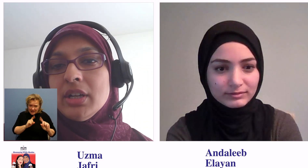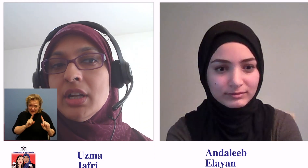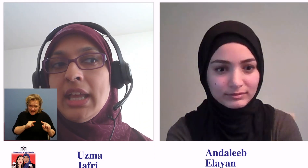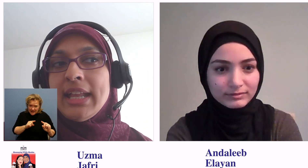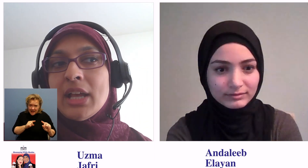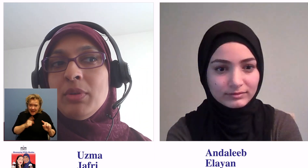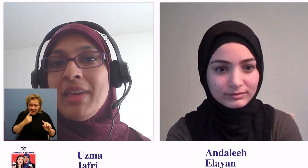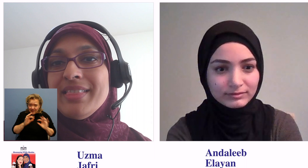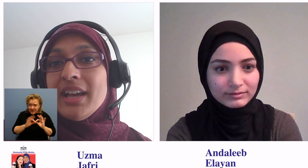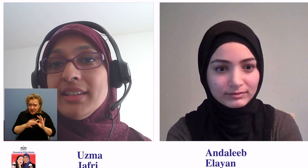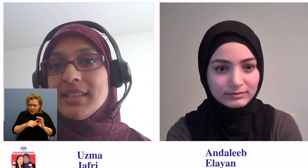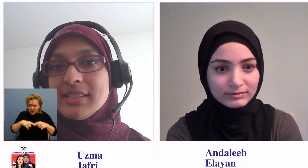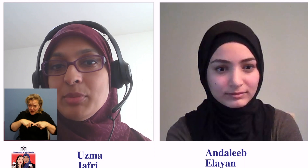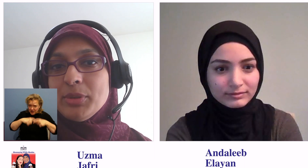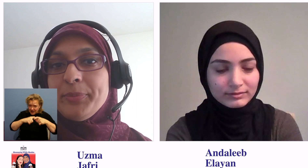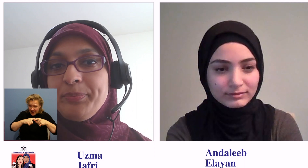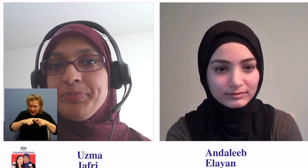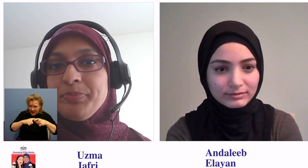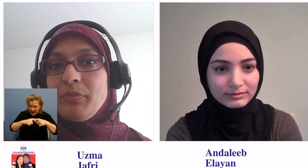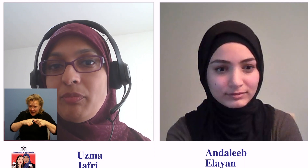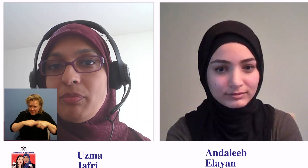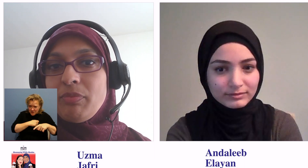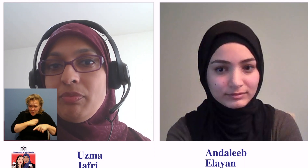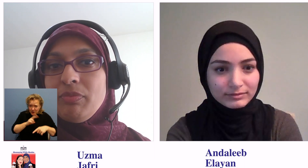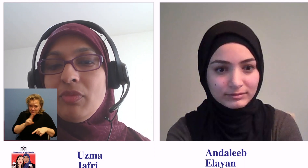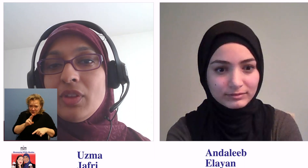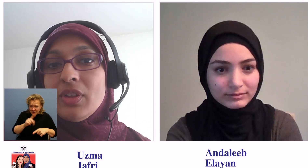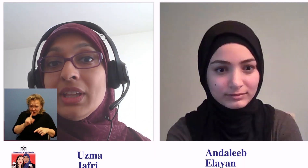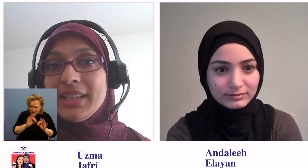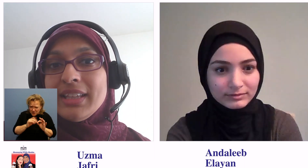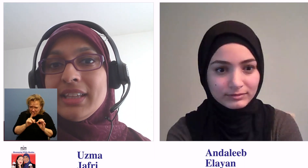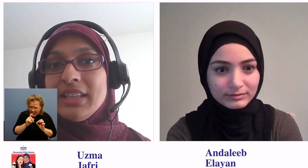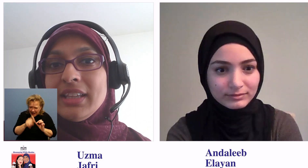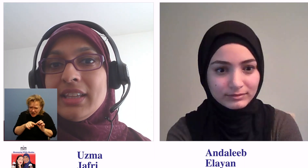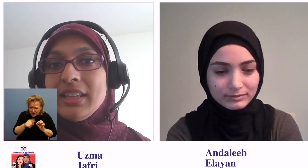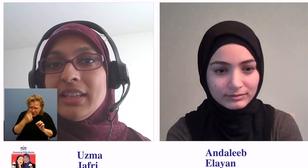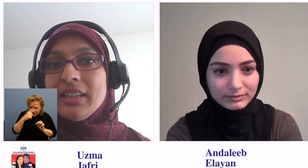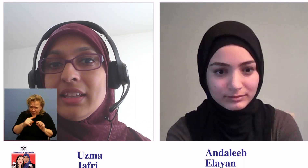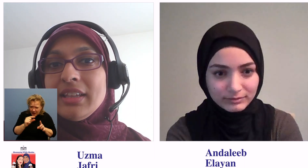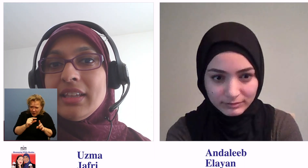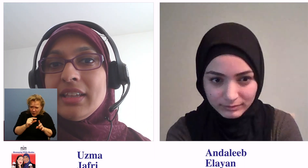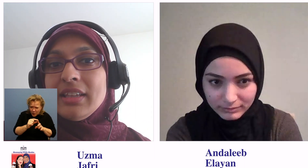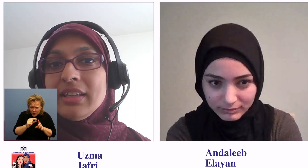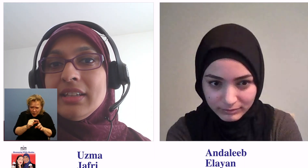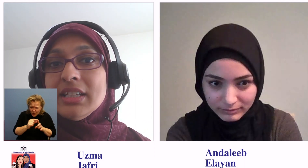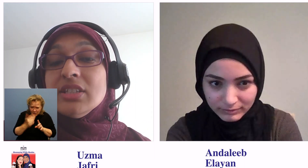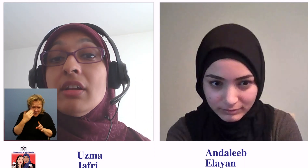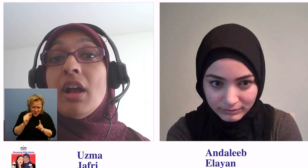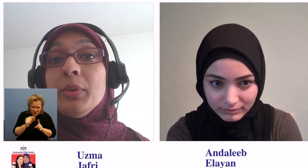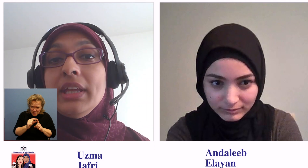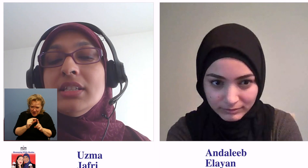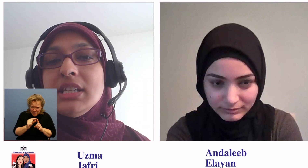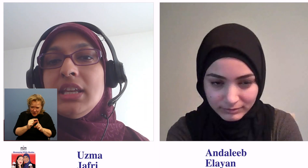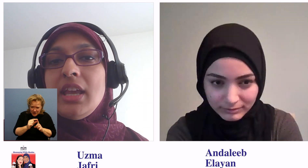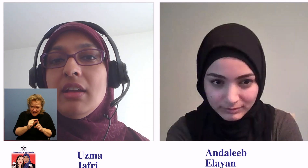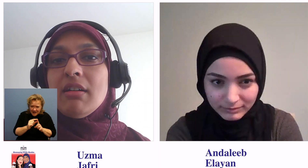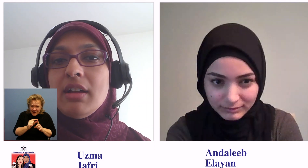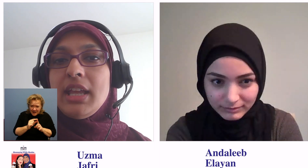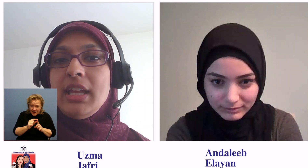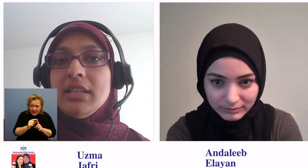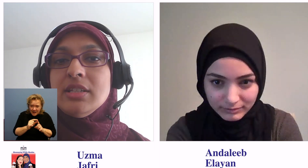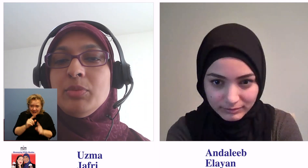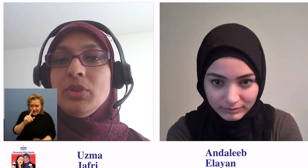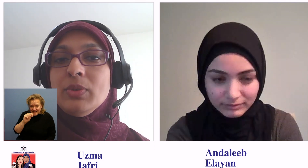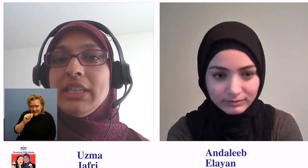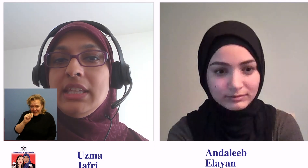that barrier? And how do we make that accessible? I'm so sorry, Uzma. The interpreter is going to ask you for that word. Tarawih, T-A